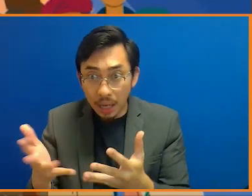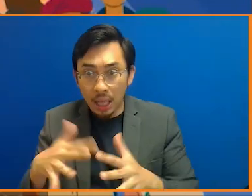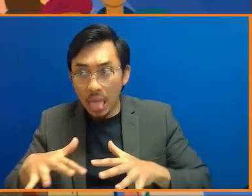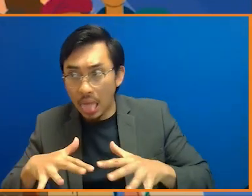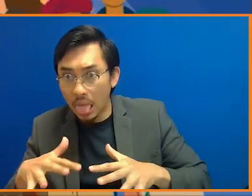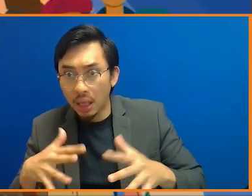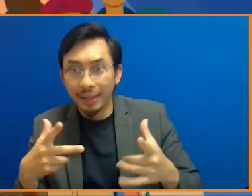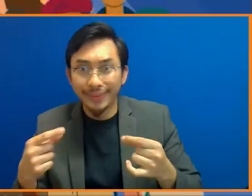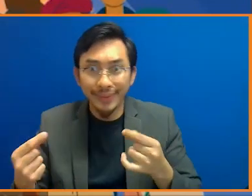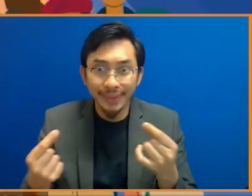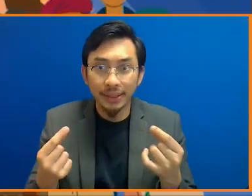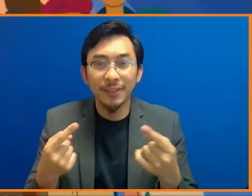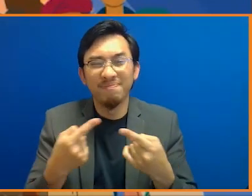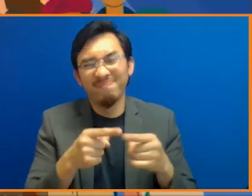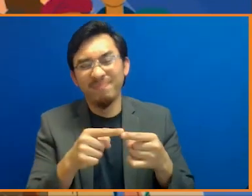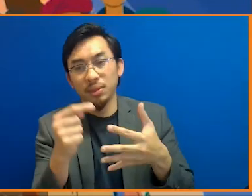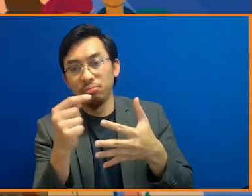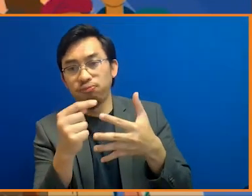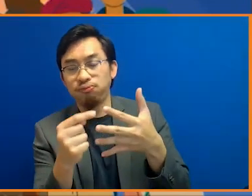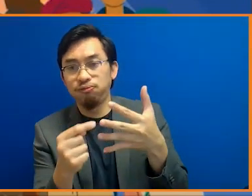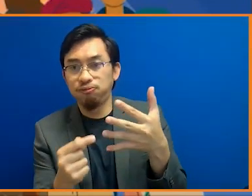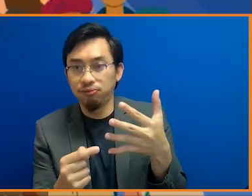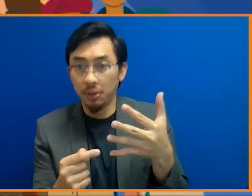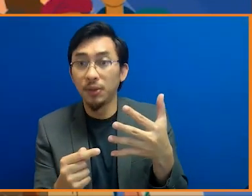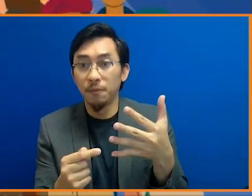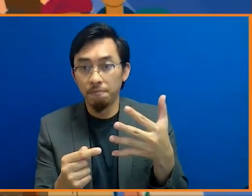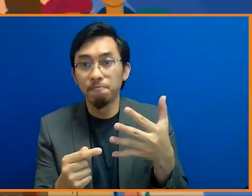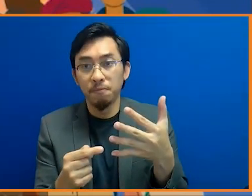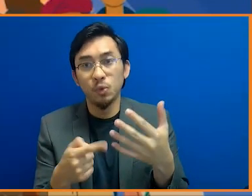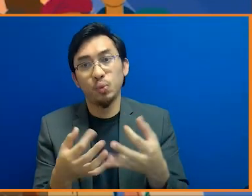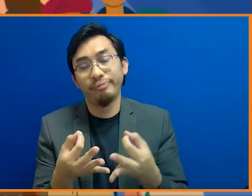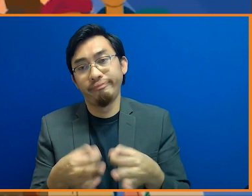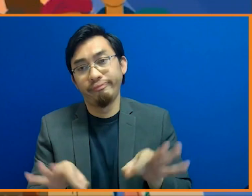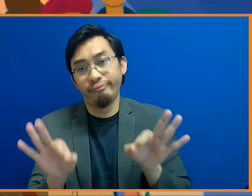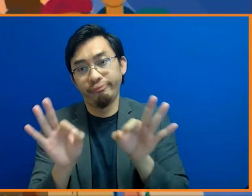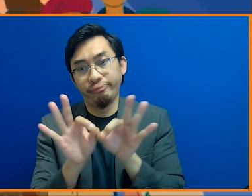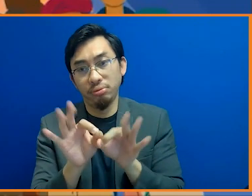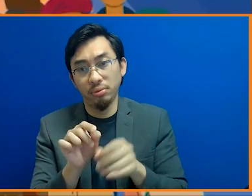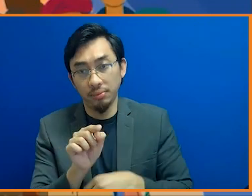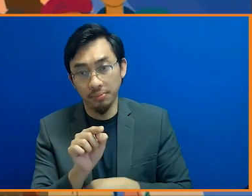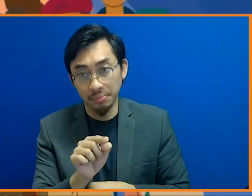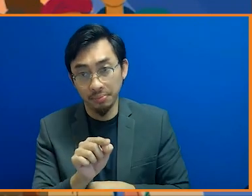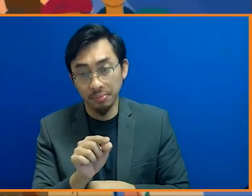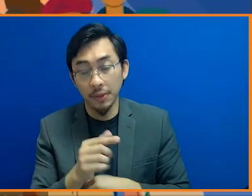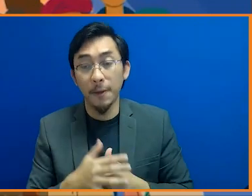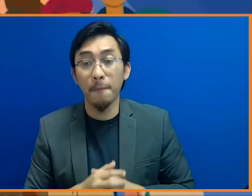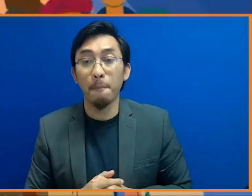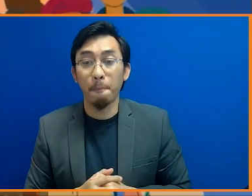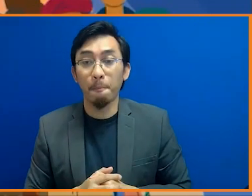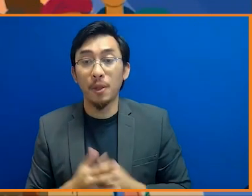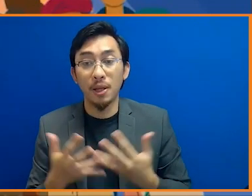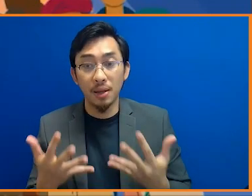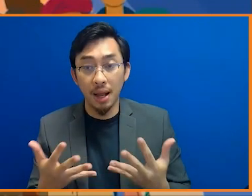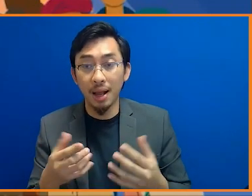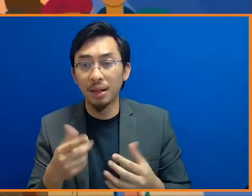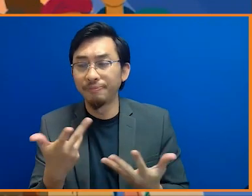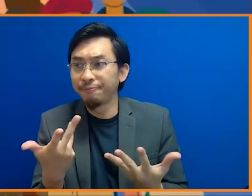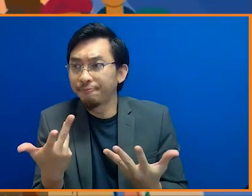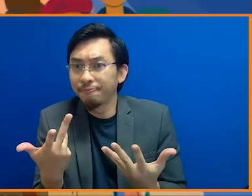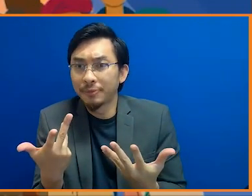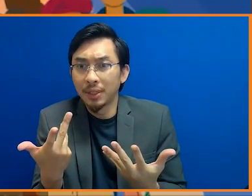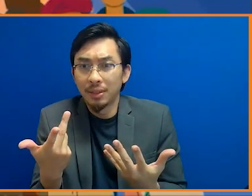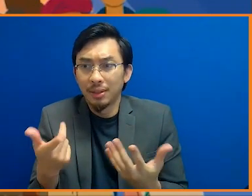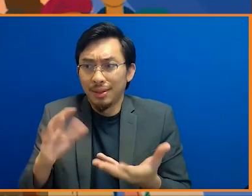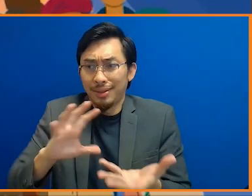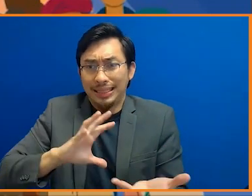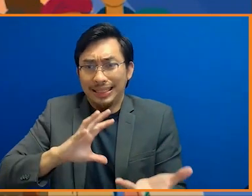hazard, exposures, and also vulnerability. Okay. Then the hazard itself is what the